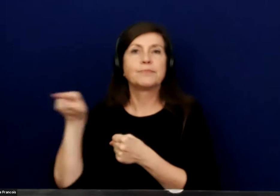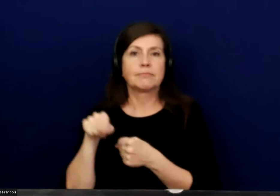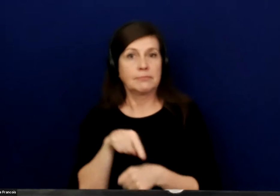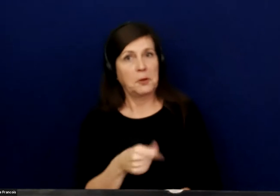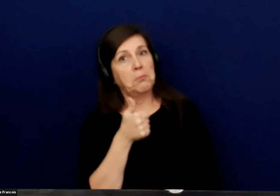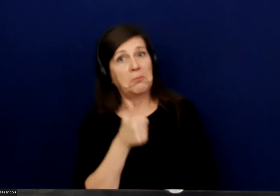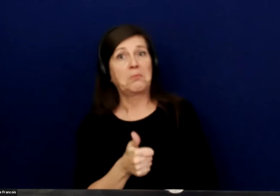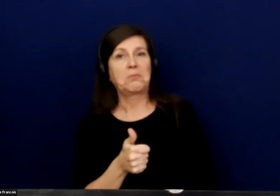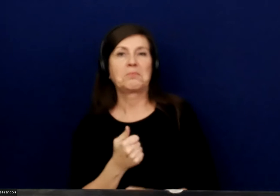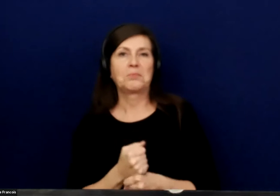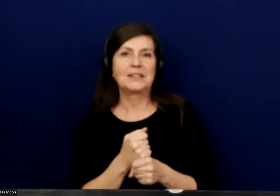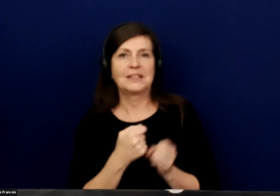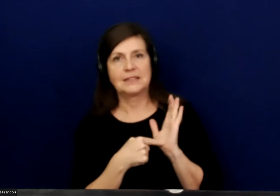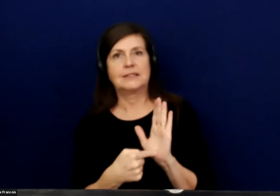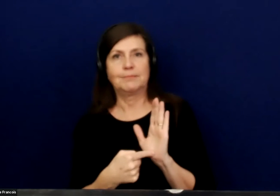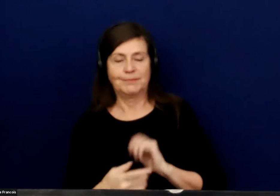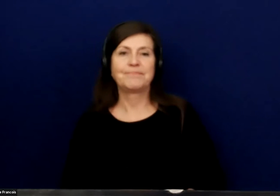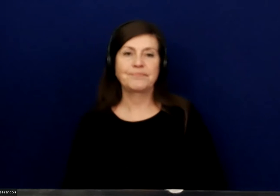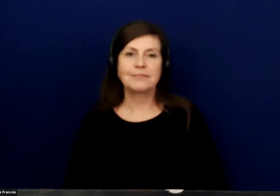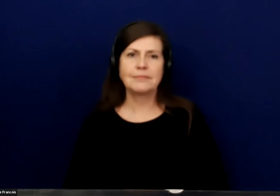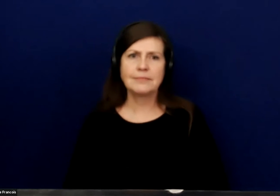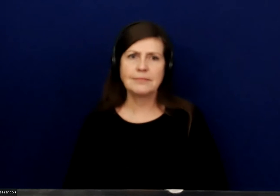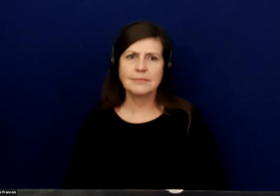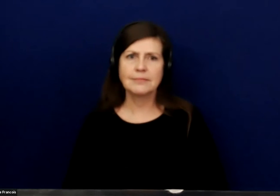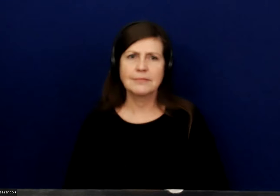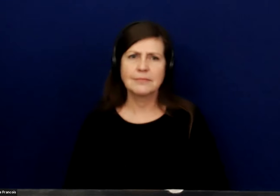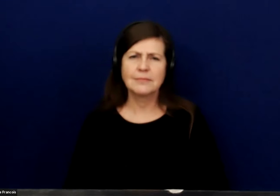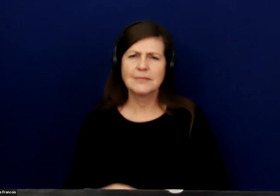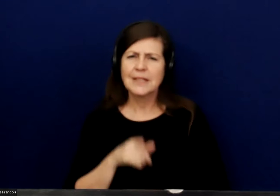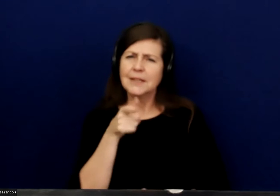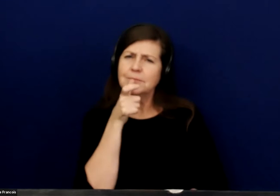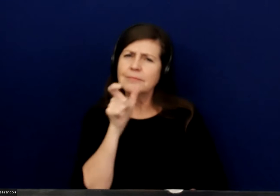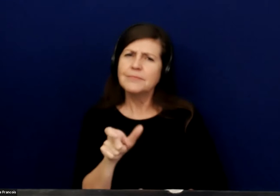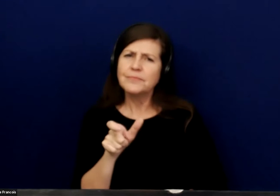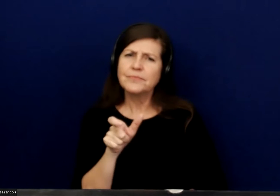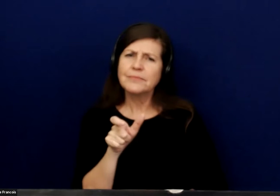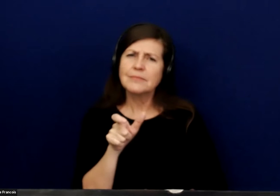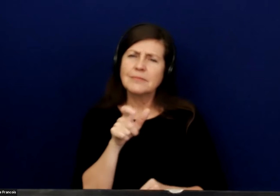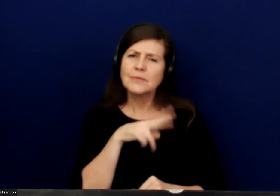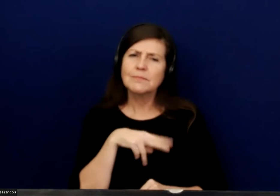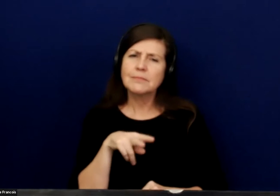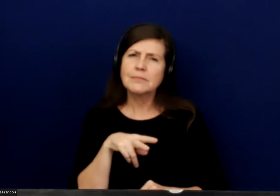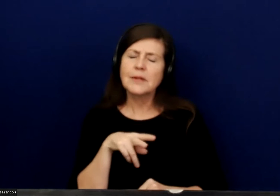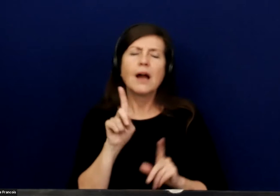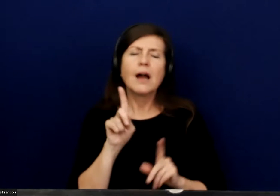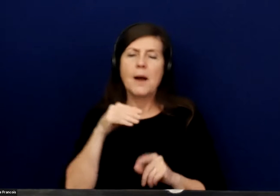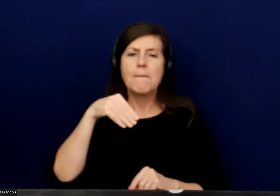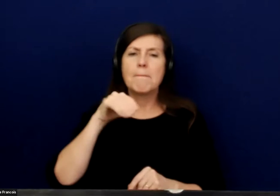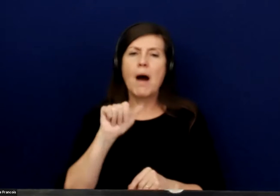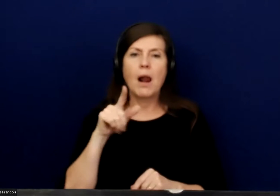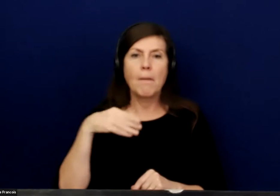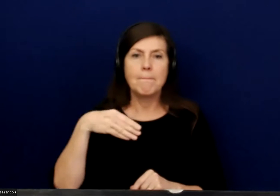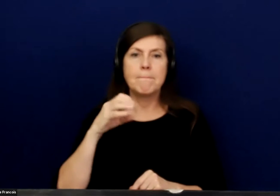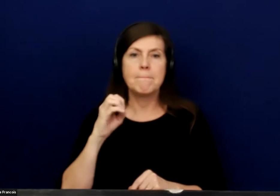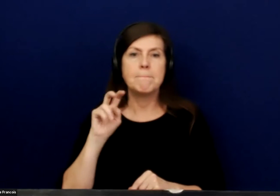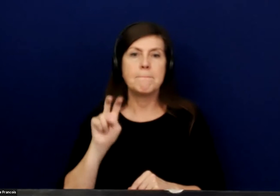here. So may I ask, was that a Norwegian? It was a Swedish one. It was Malmö, actually. Wow, which